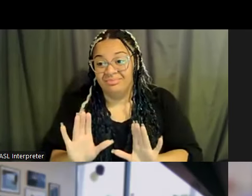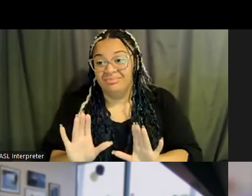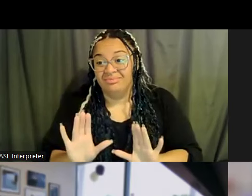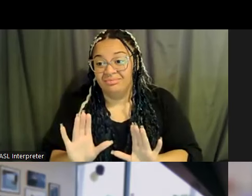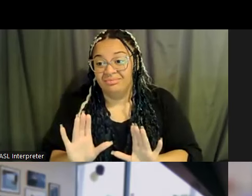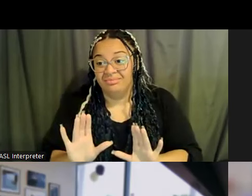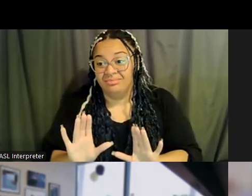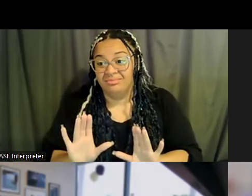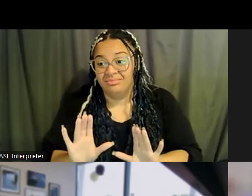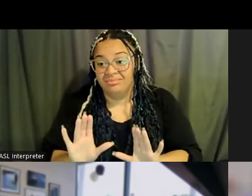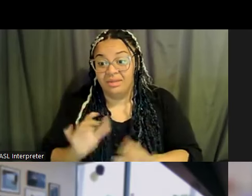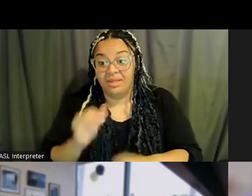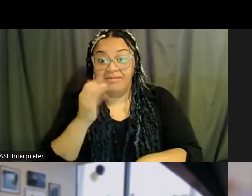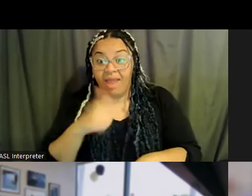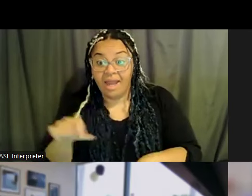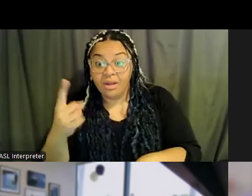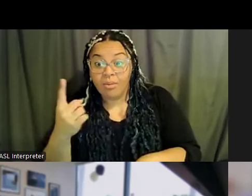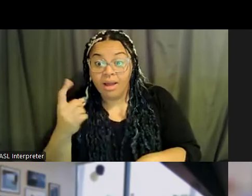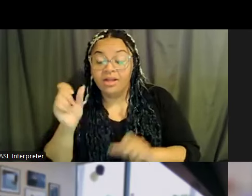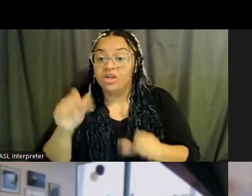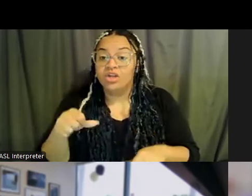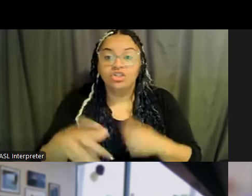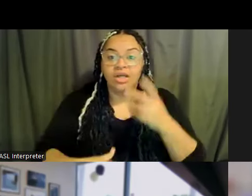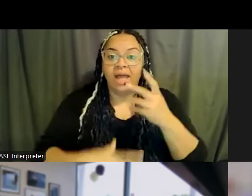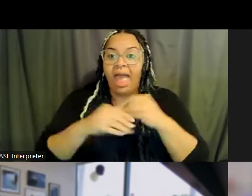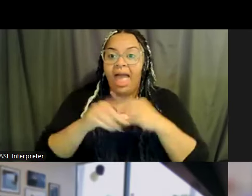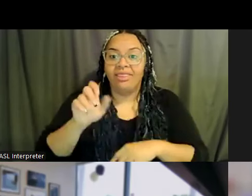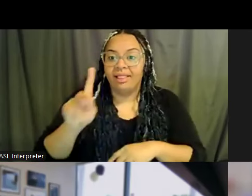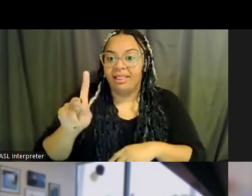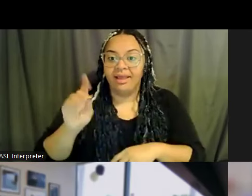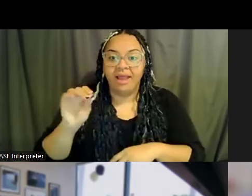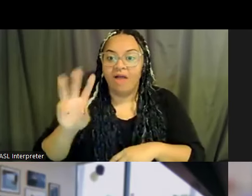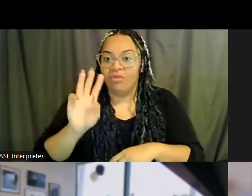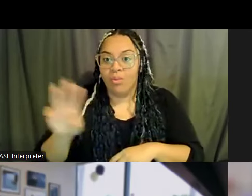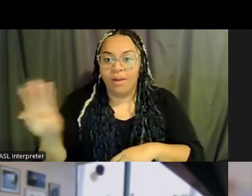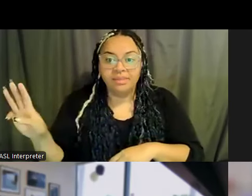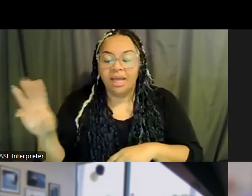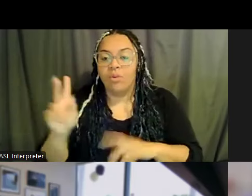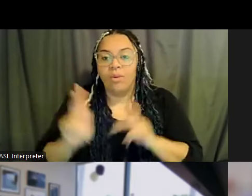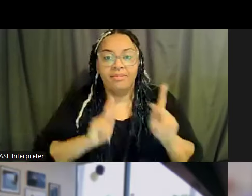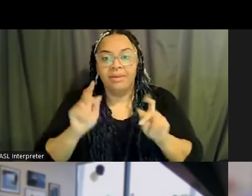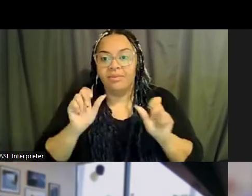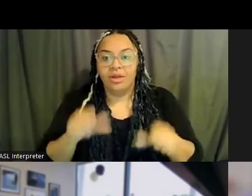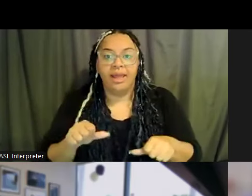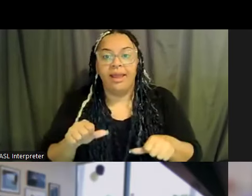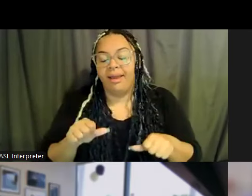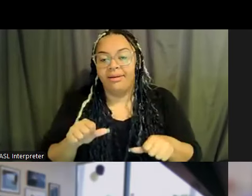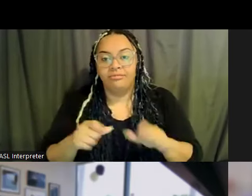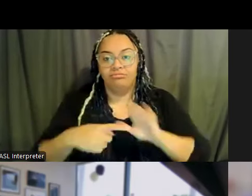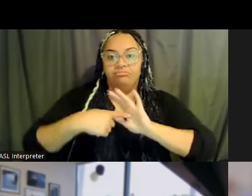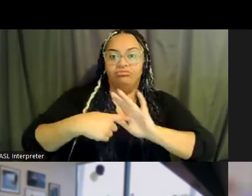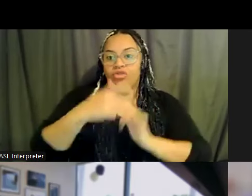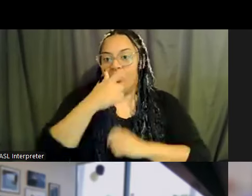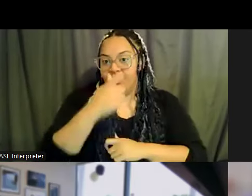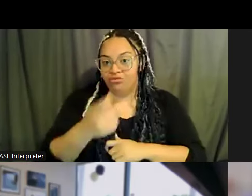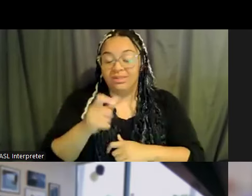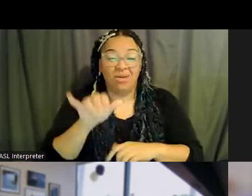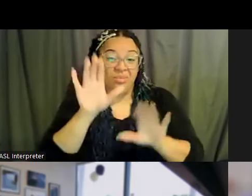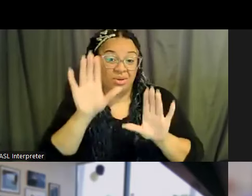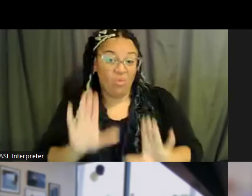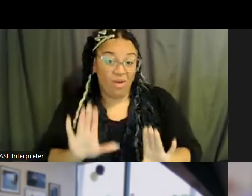And if anyone could just drop the link on the website where people can show interest, that would be great. I don't have